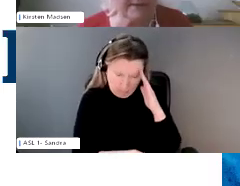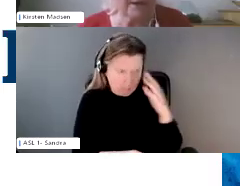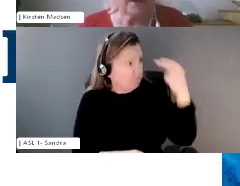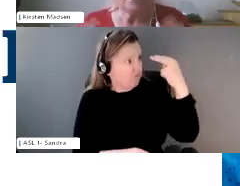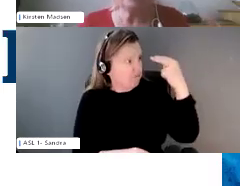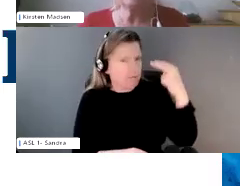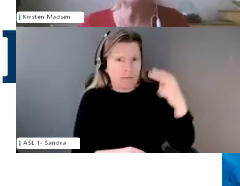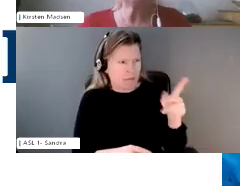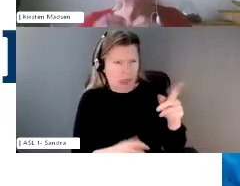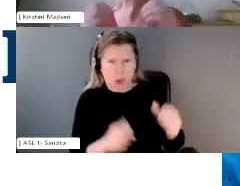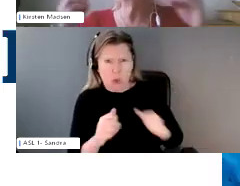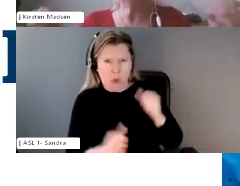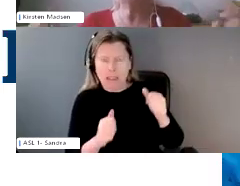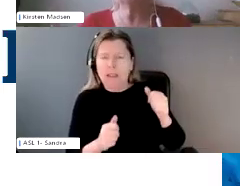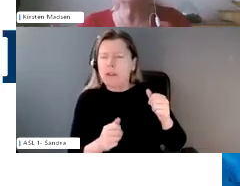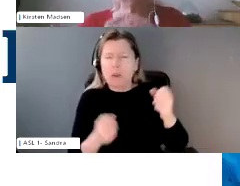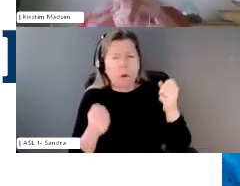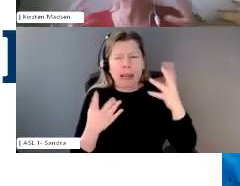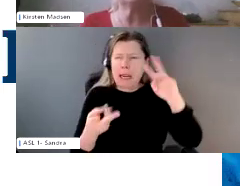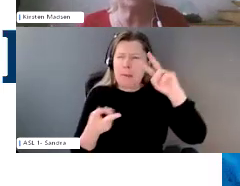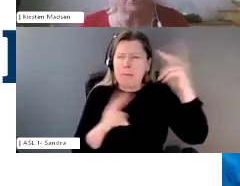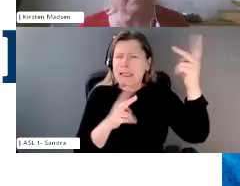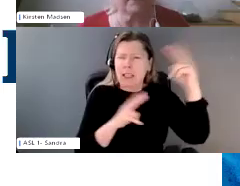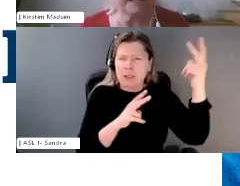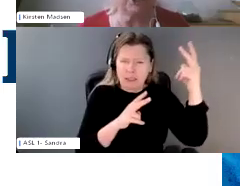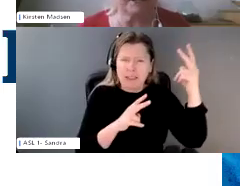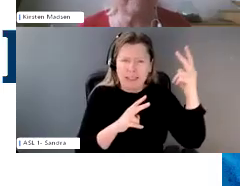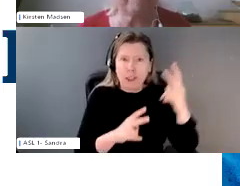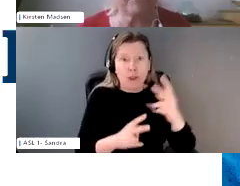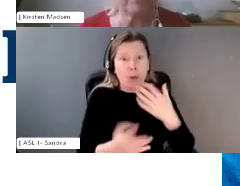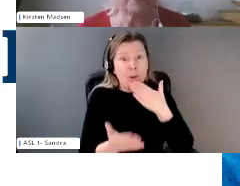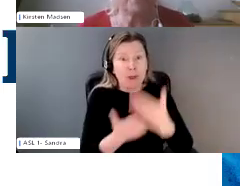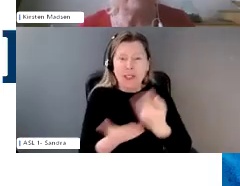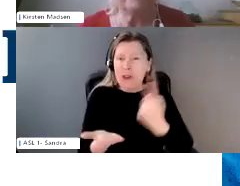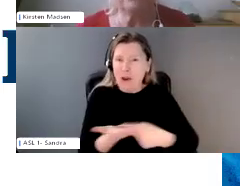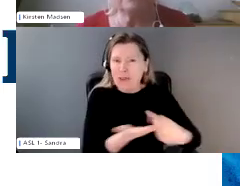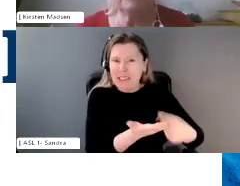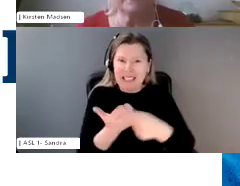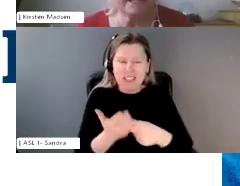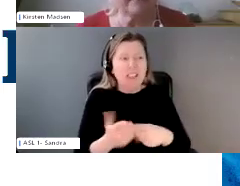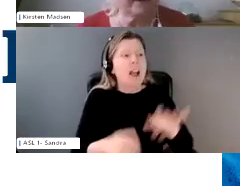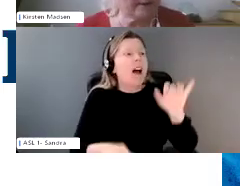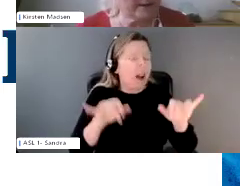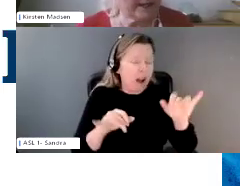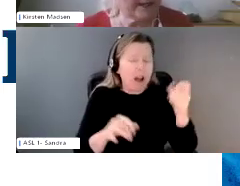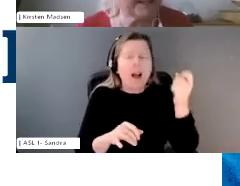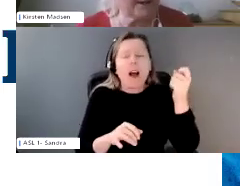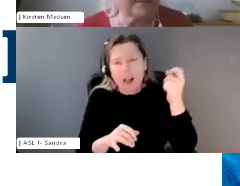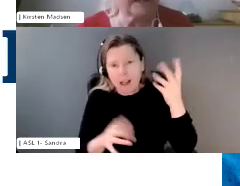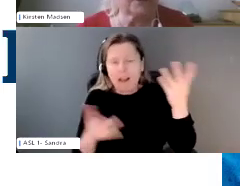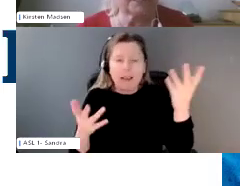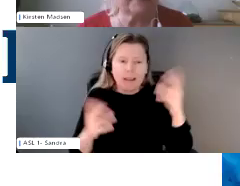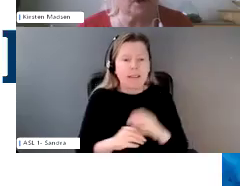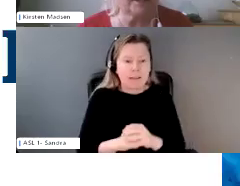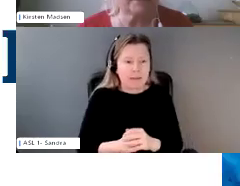aggressive. All these things are important and led to rich conversation. The bullying behavior is